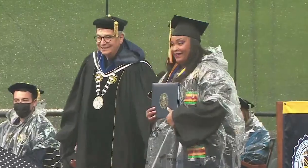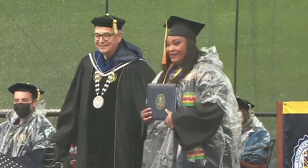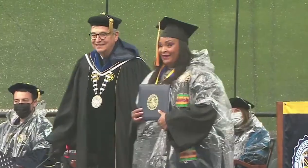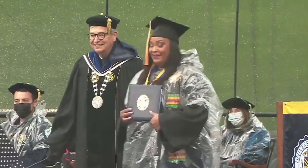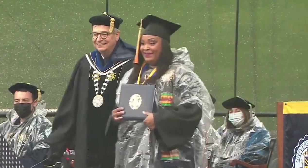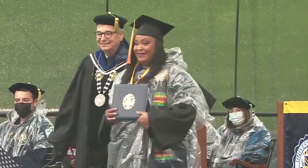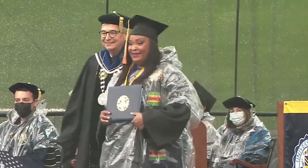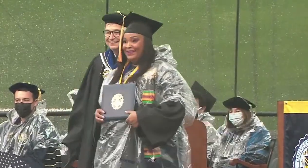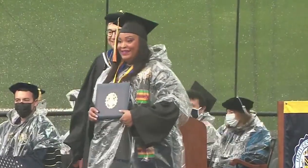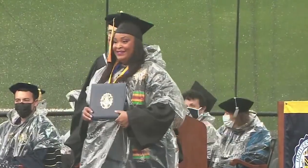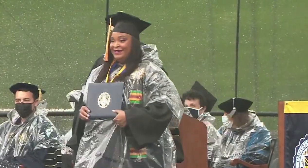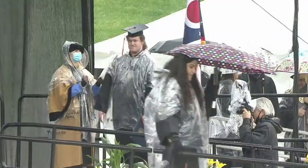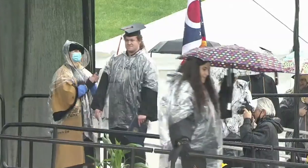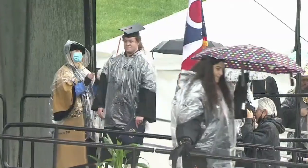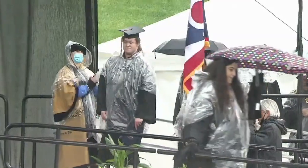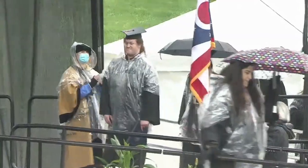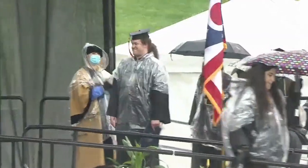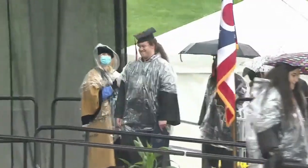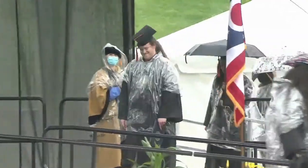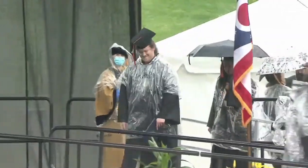Jared A. Crum.